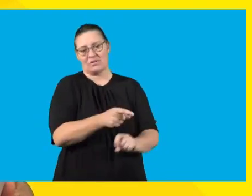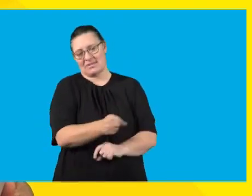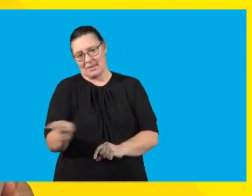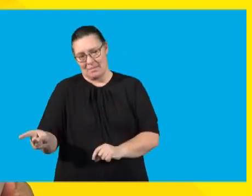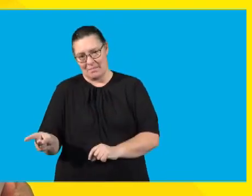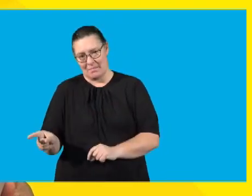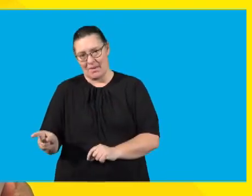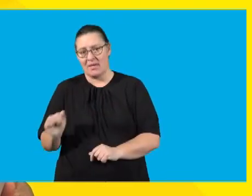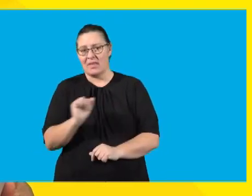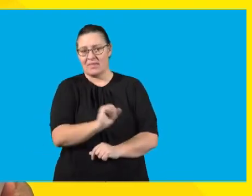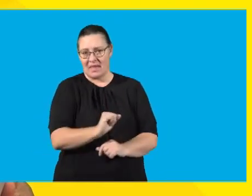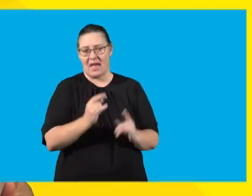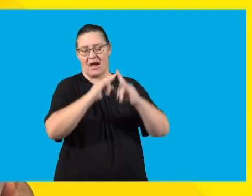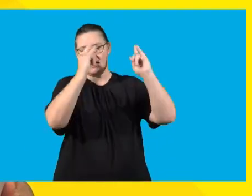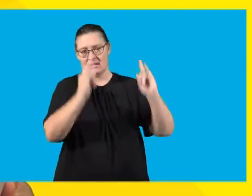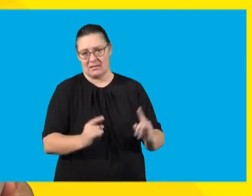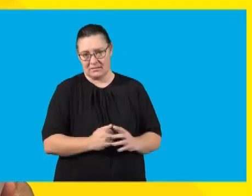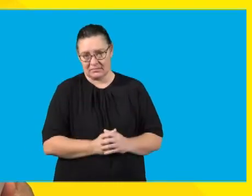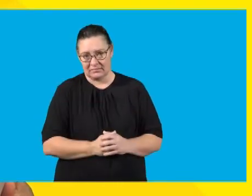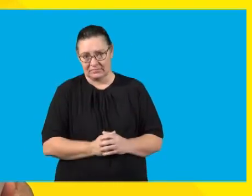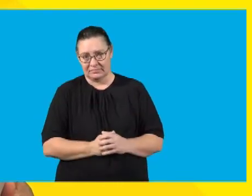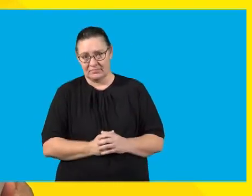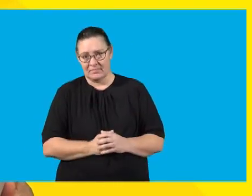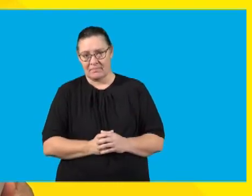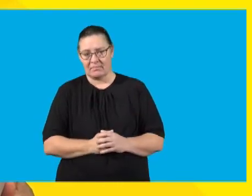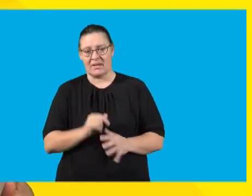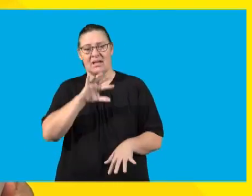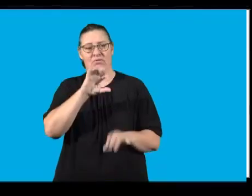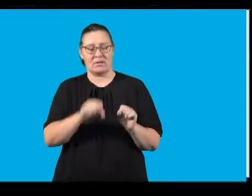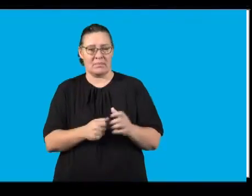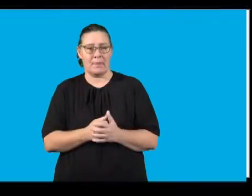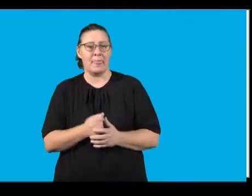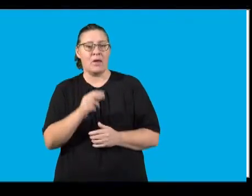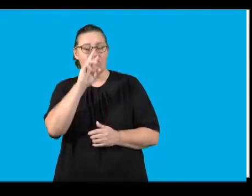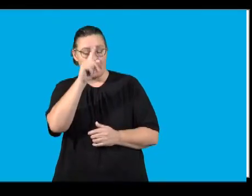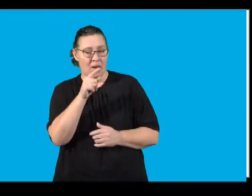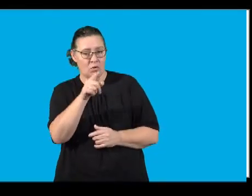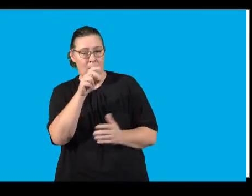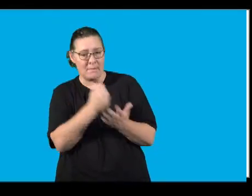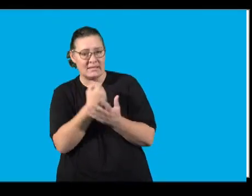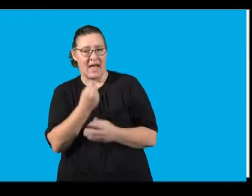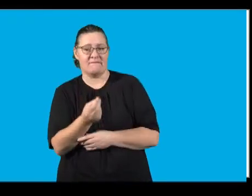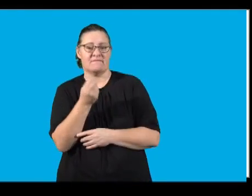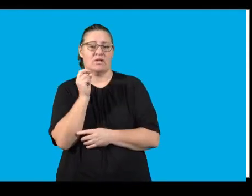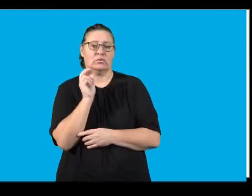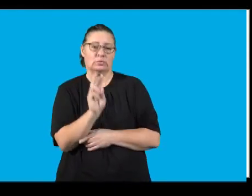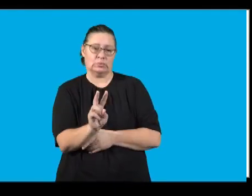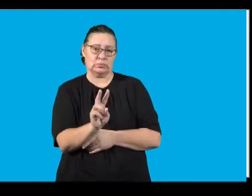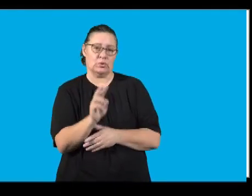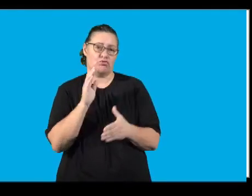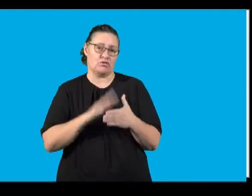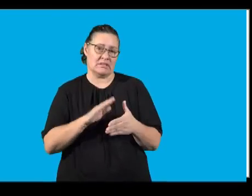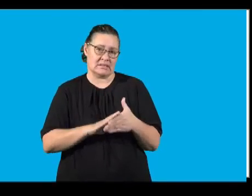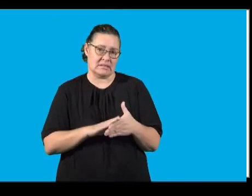at their castle. All right, so that wraps up. And remember, you need to have two reasons